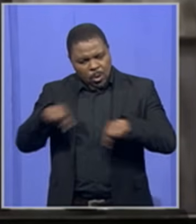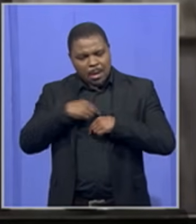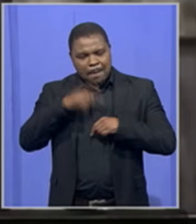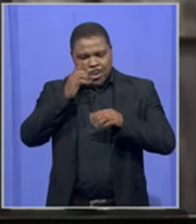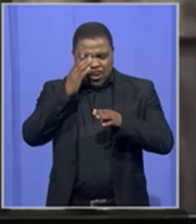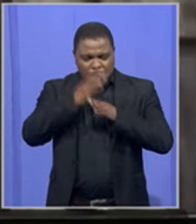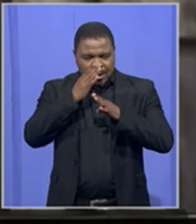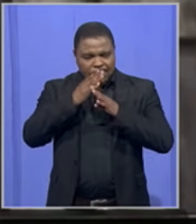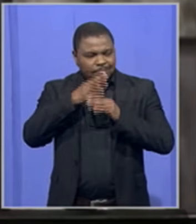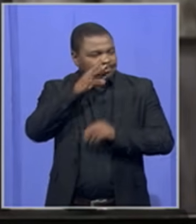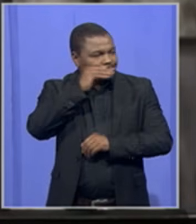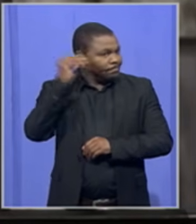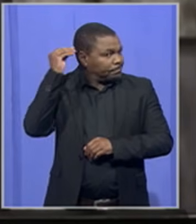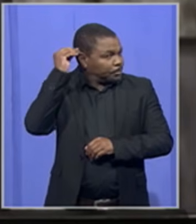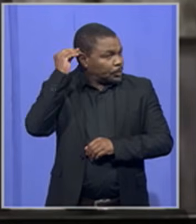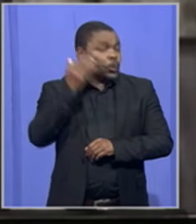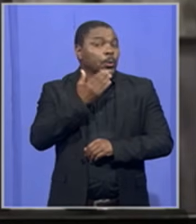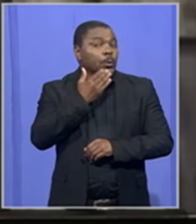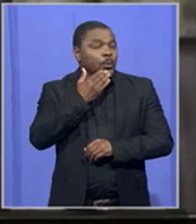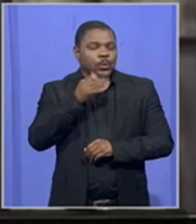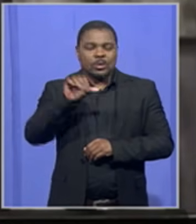South Africa.